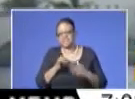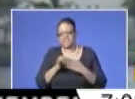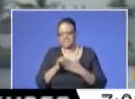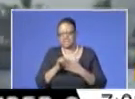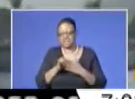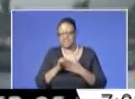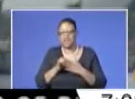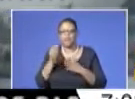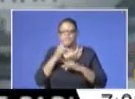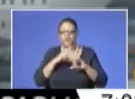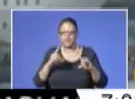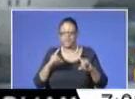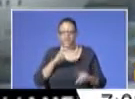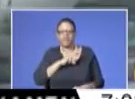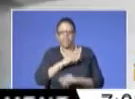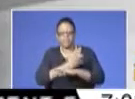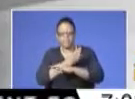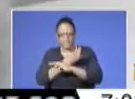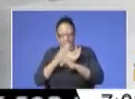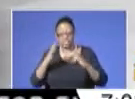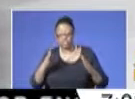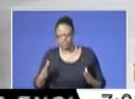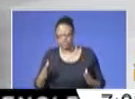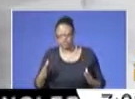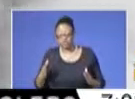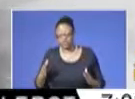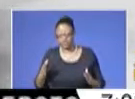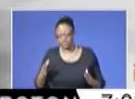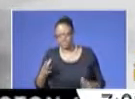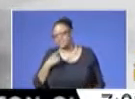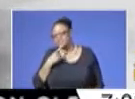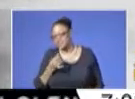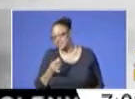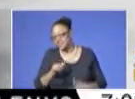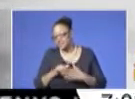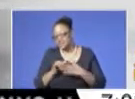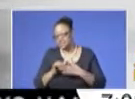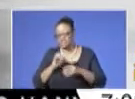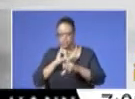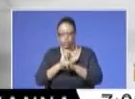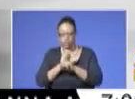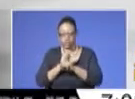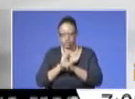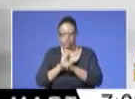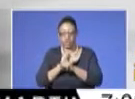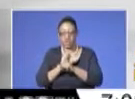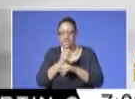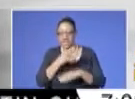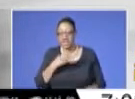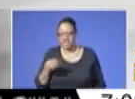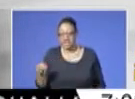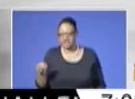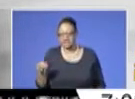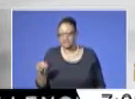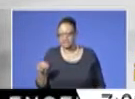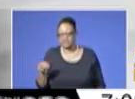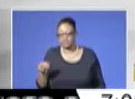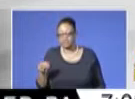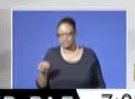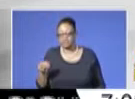this is what the tourism minister had to say. I think that's very much a work in progress. As of yet, not quite settled. And